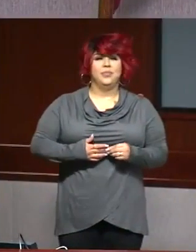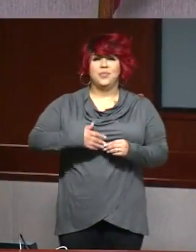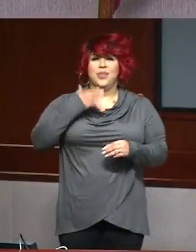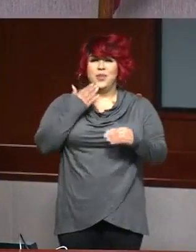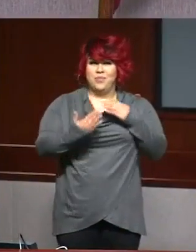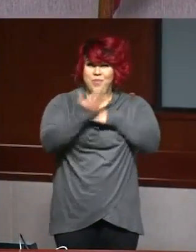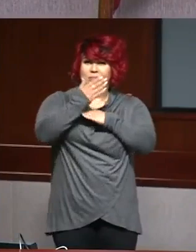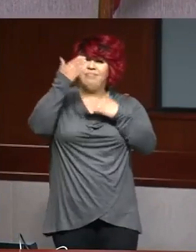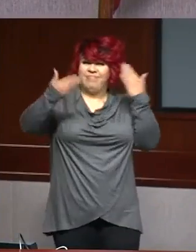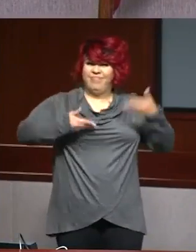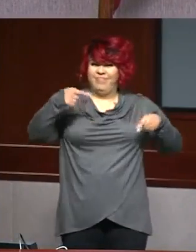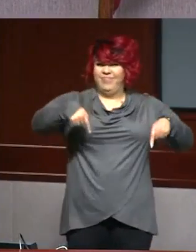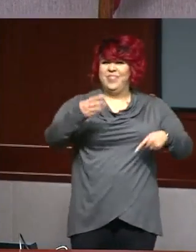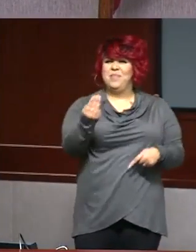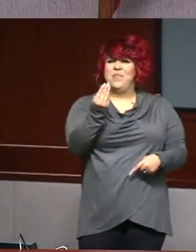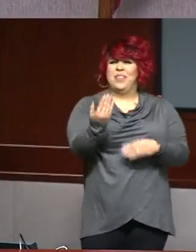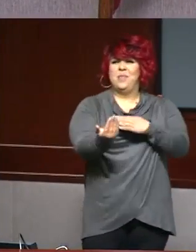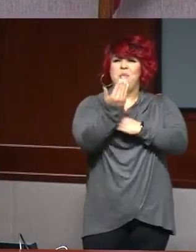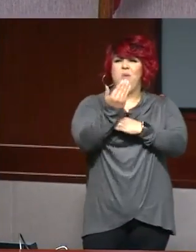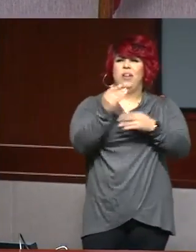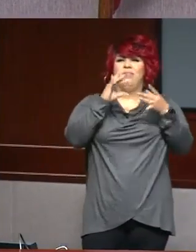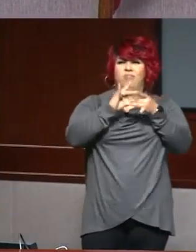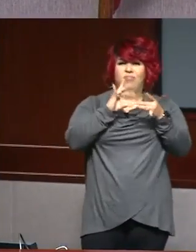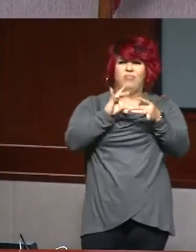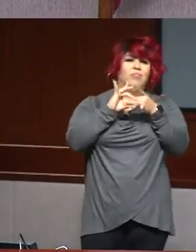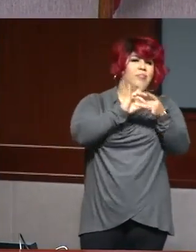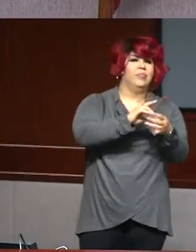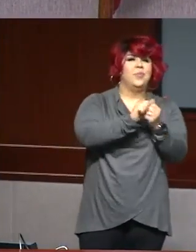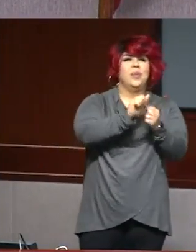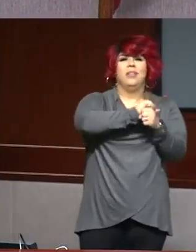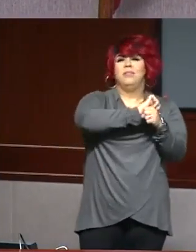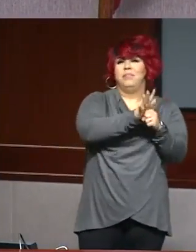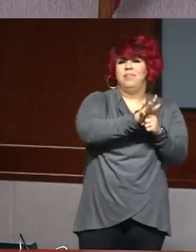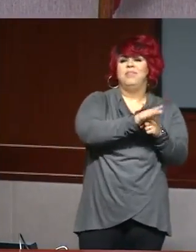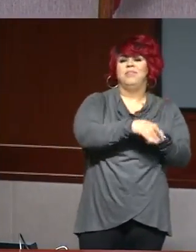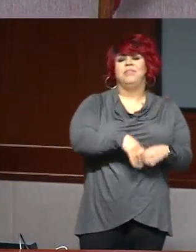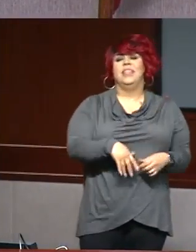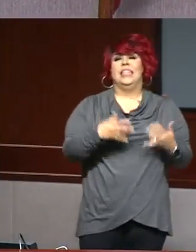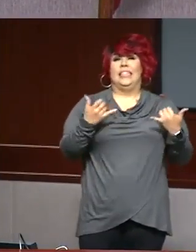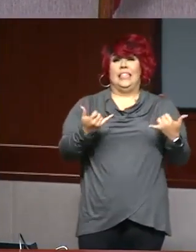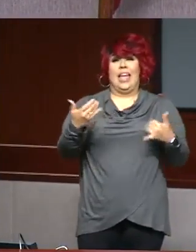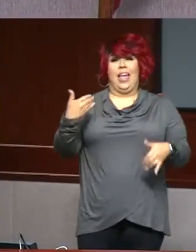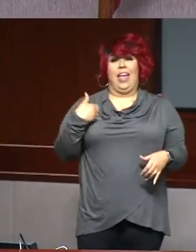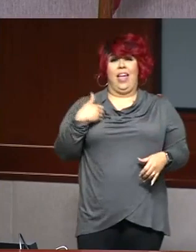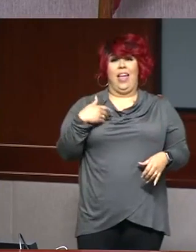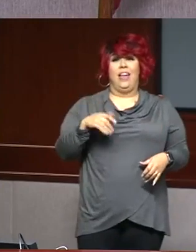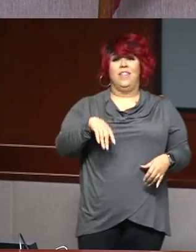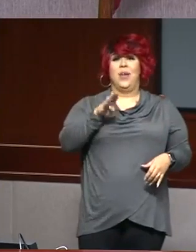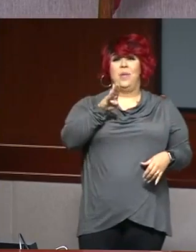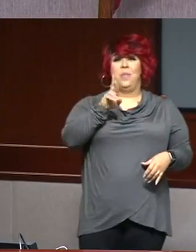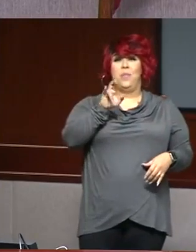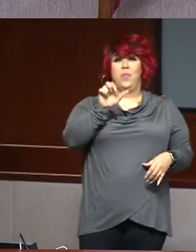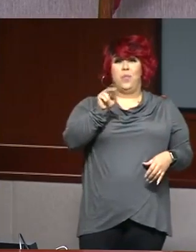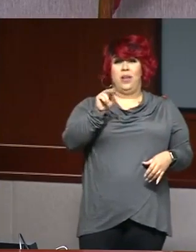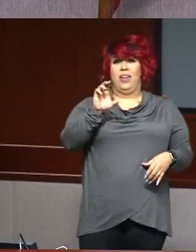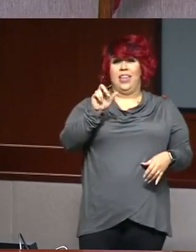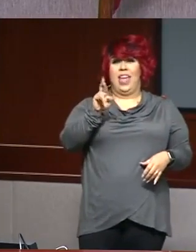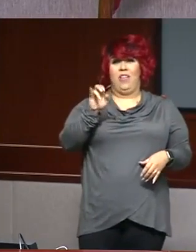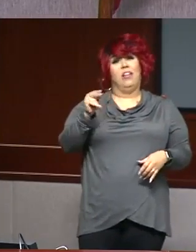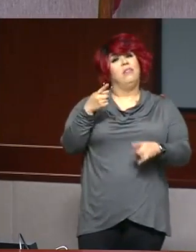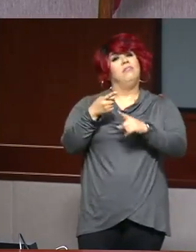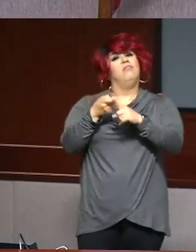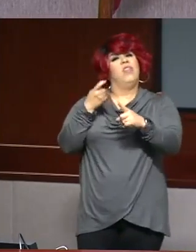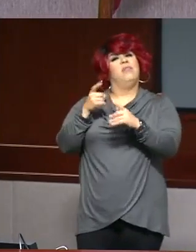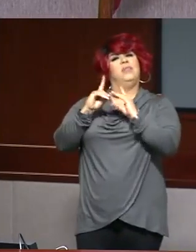Good morning and welcome to the Monday morning briefing regarding COVID-19. Today we have with us Bryn Kerrigan from the Department of